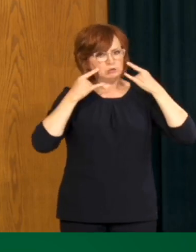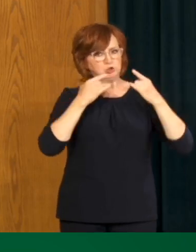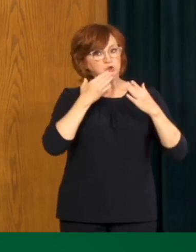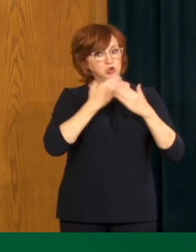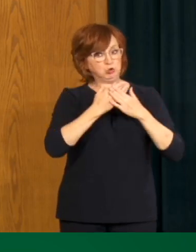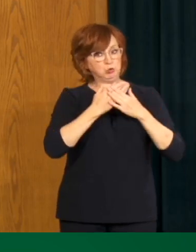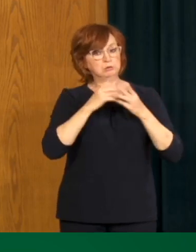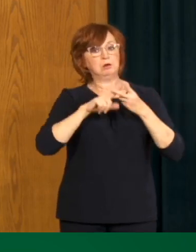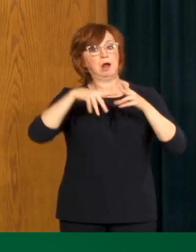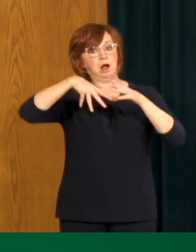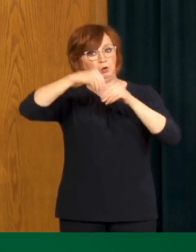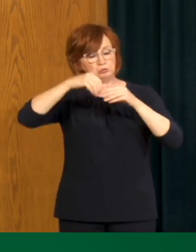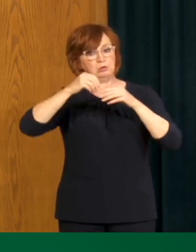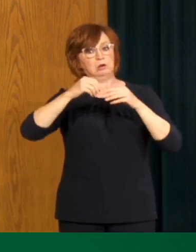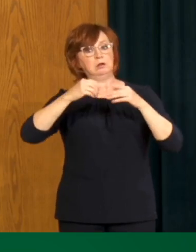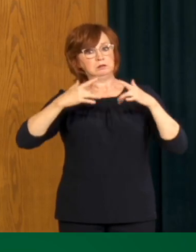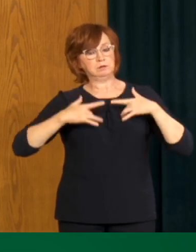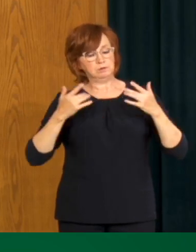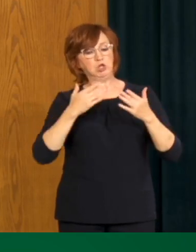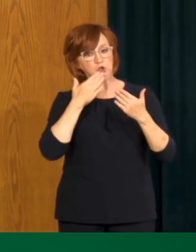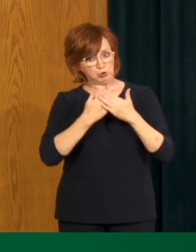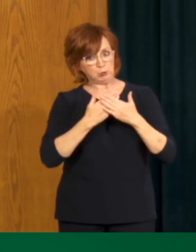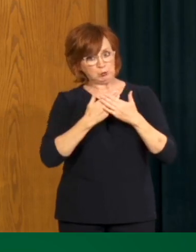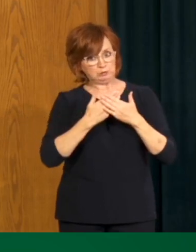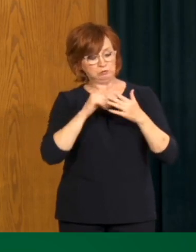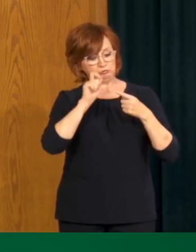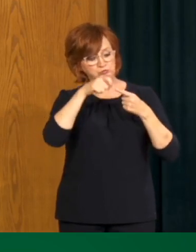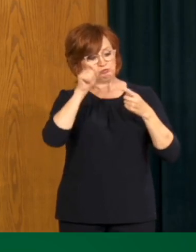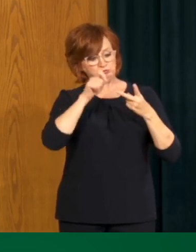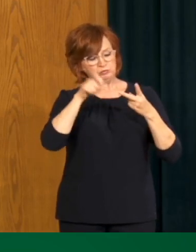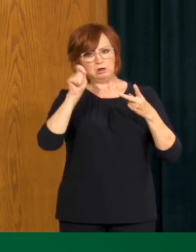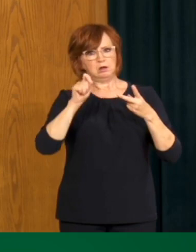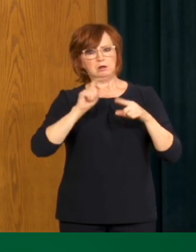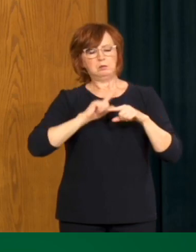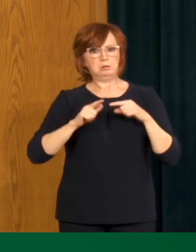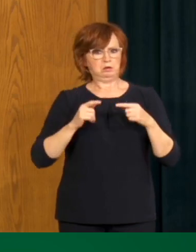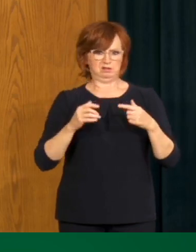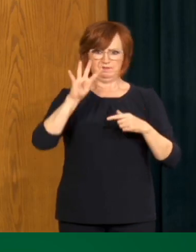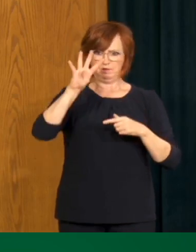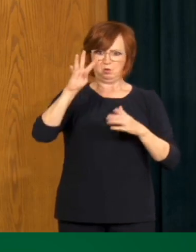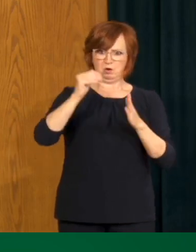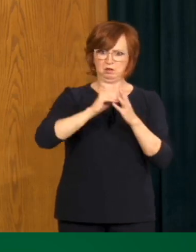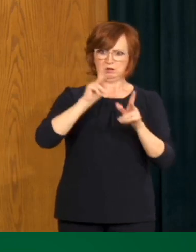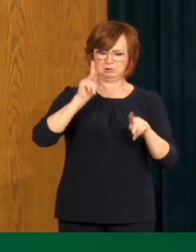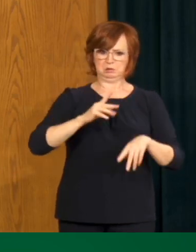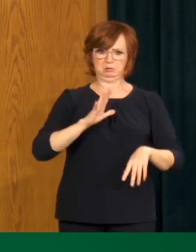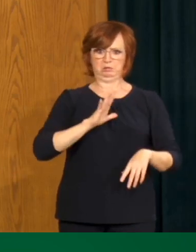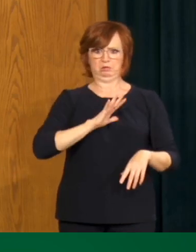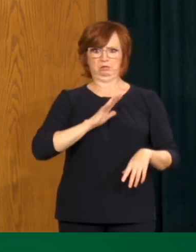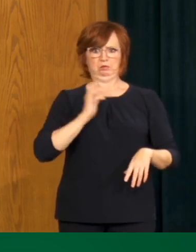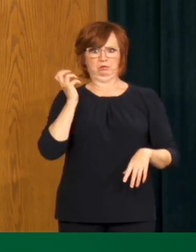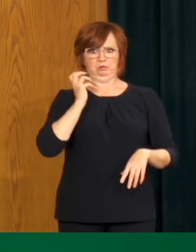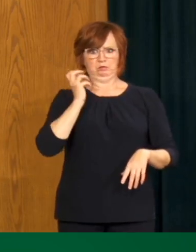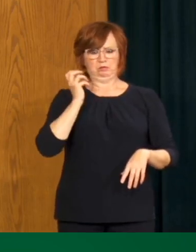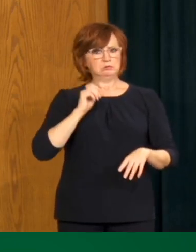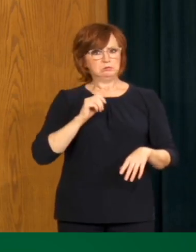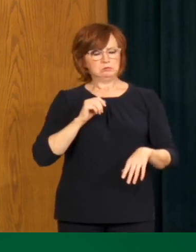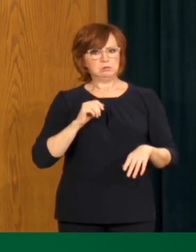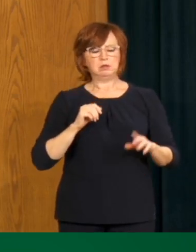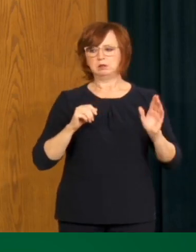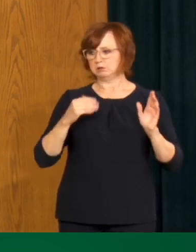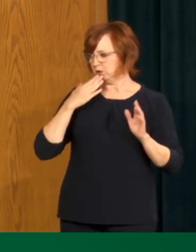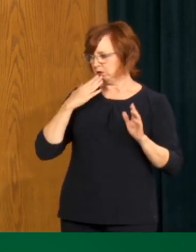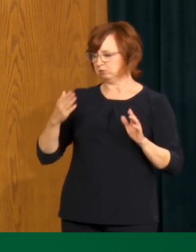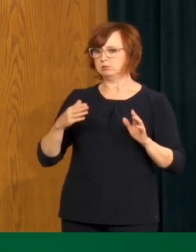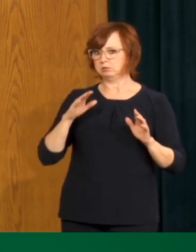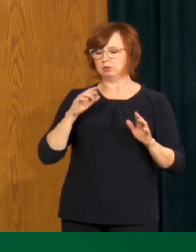versus indoor, any of those issues. Yeah. So thanks. So I'll speak to several of those separately. So first